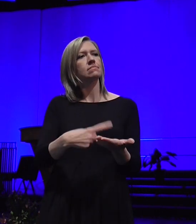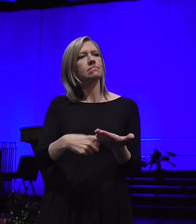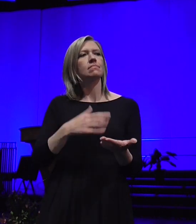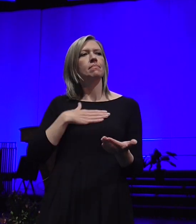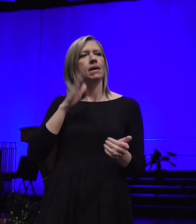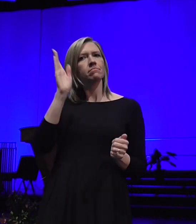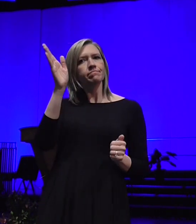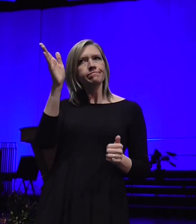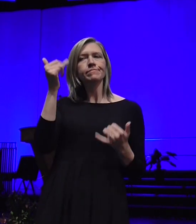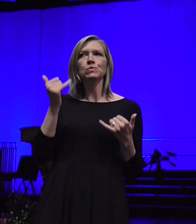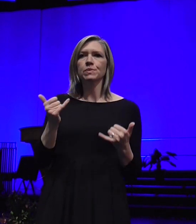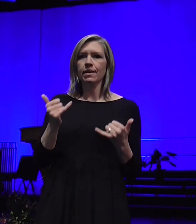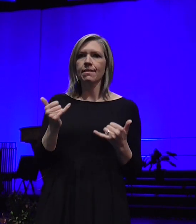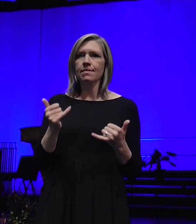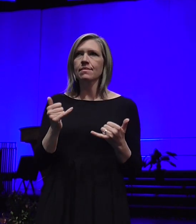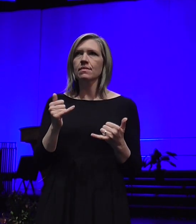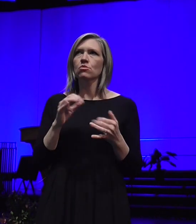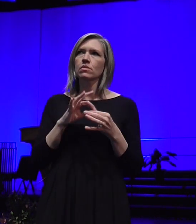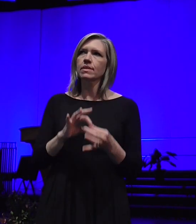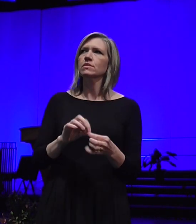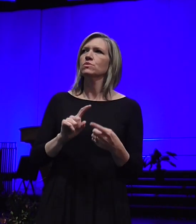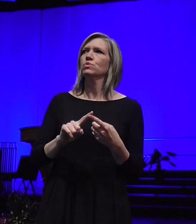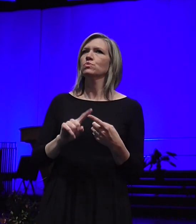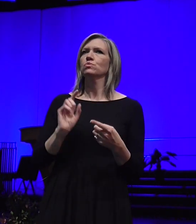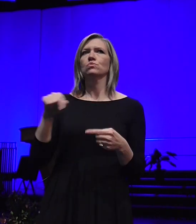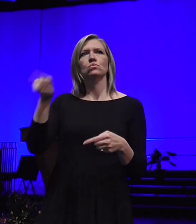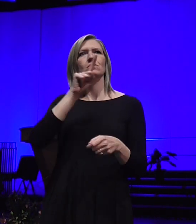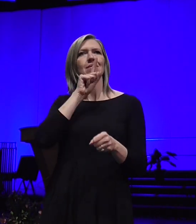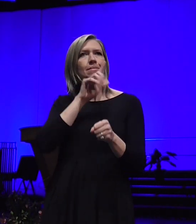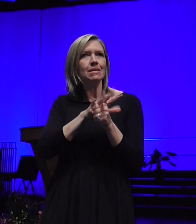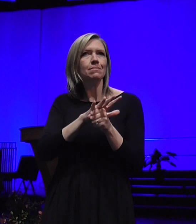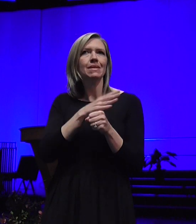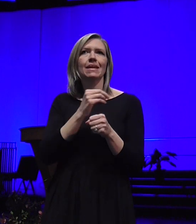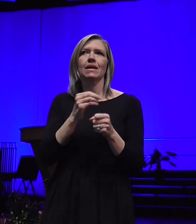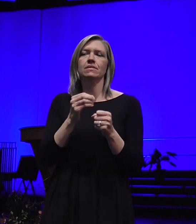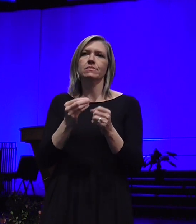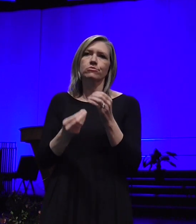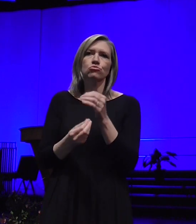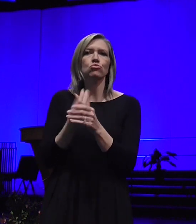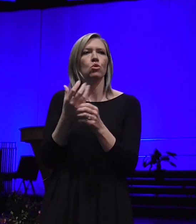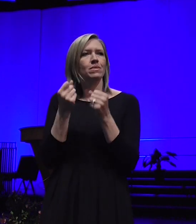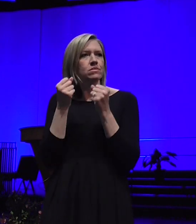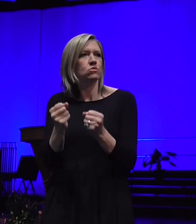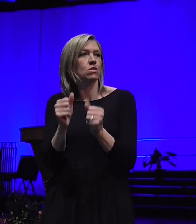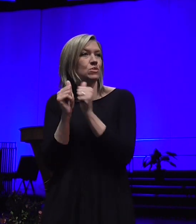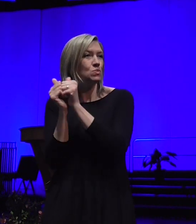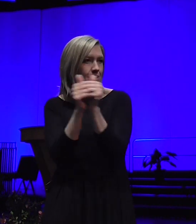is our commitment and growing stronger together.